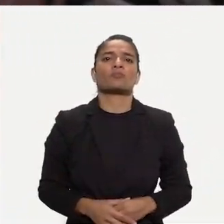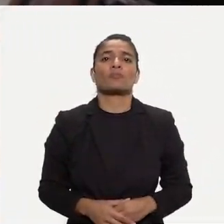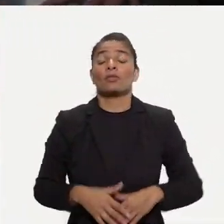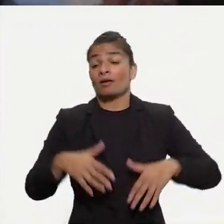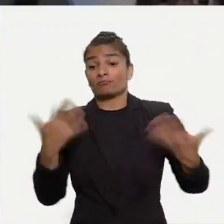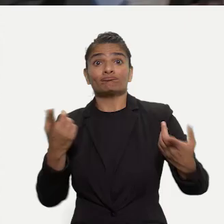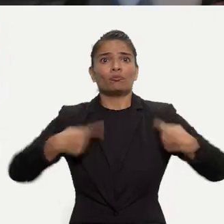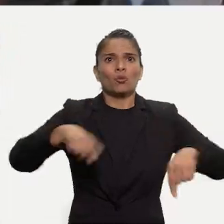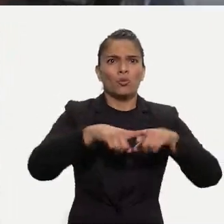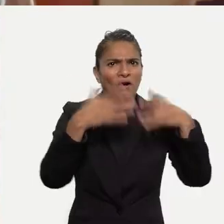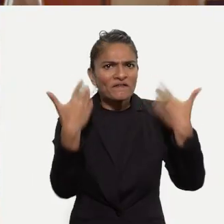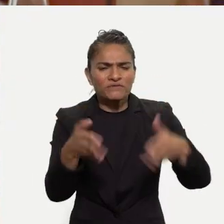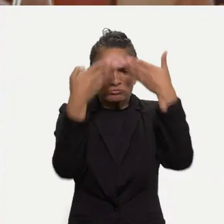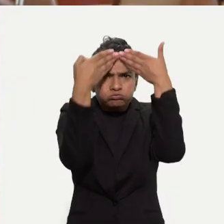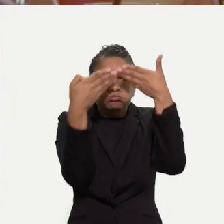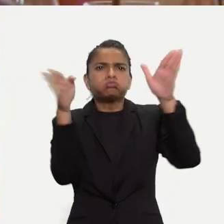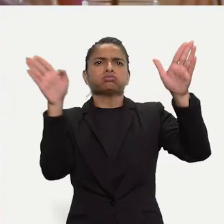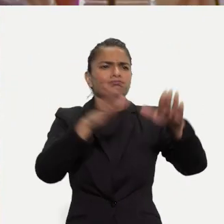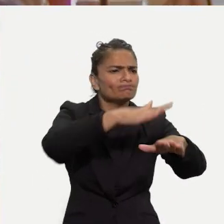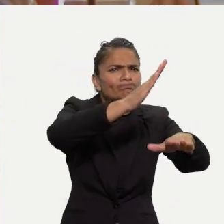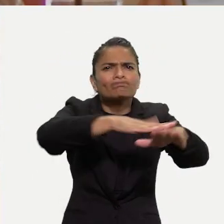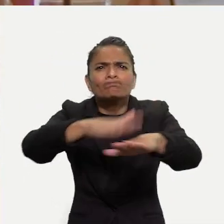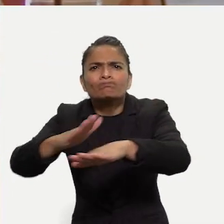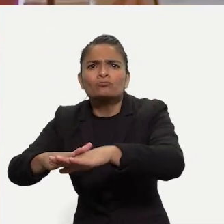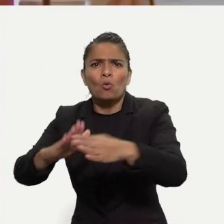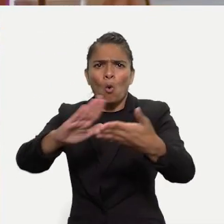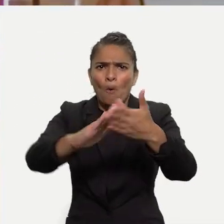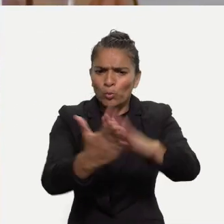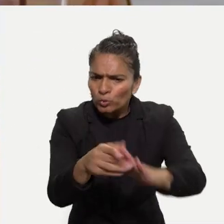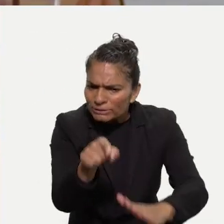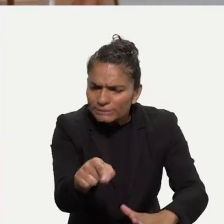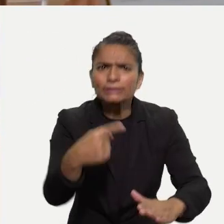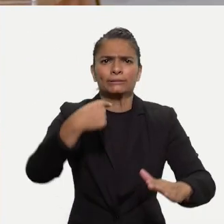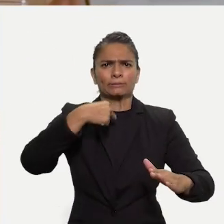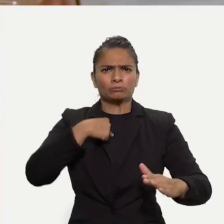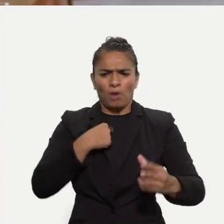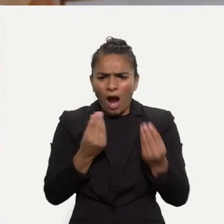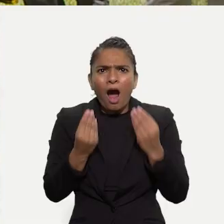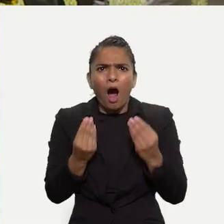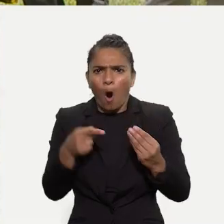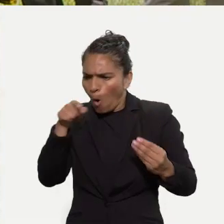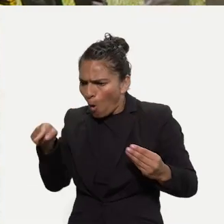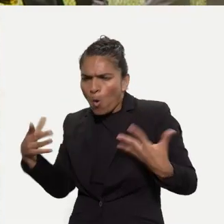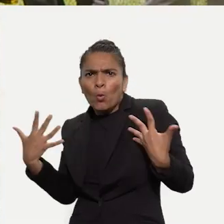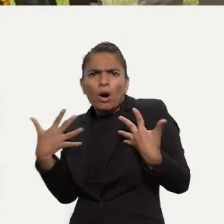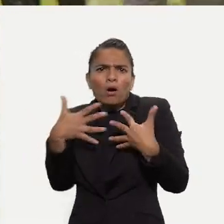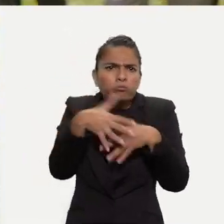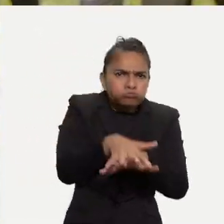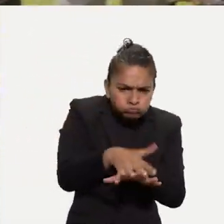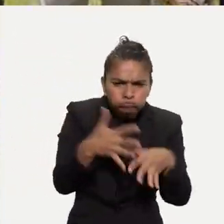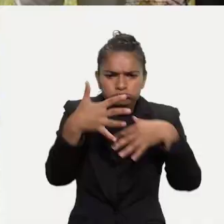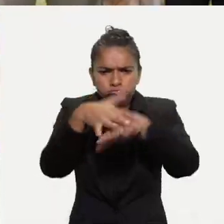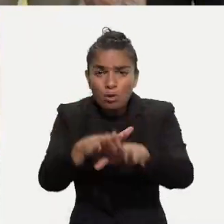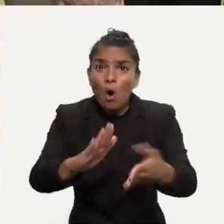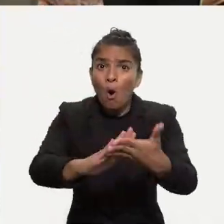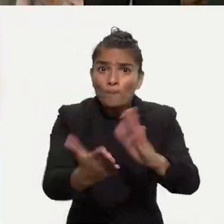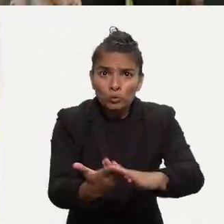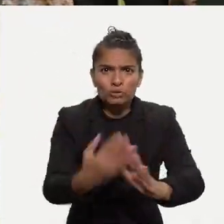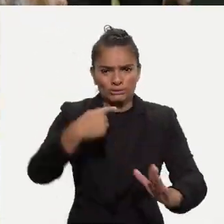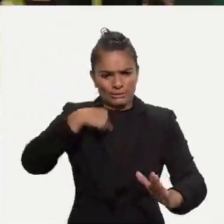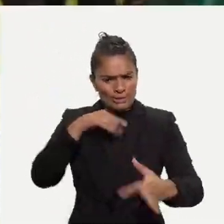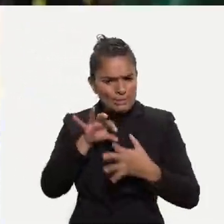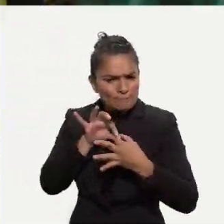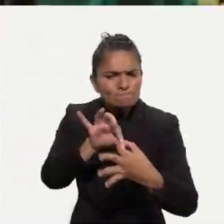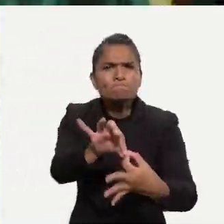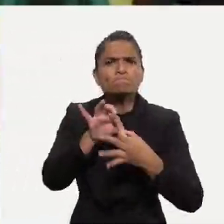3 municipalities. First of all, we'll have to work on the elements of awareness at all levels. Community, today we have just